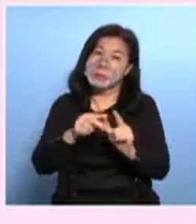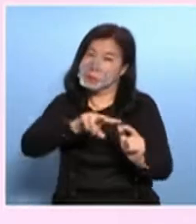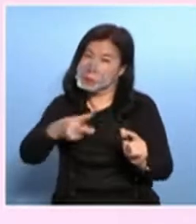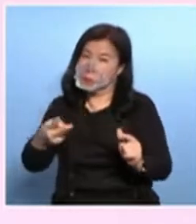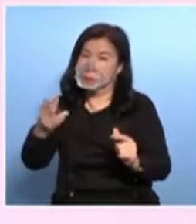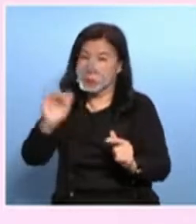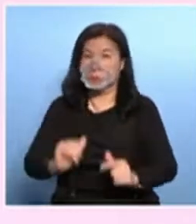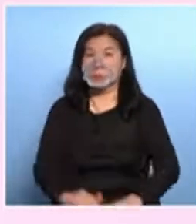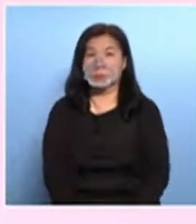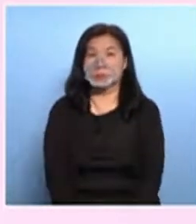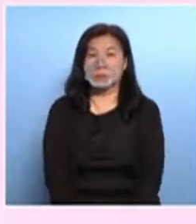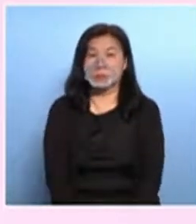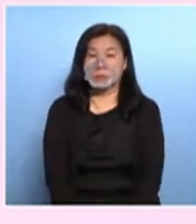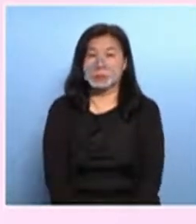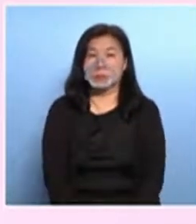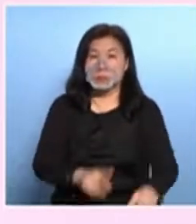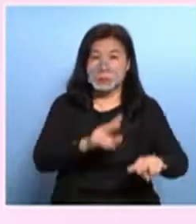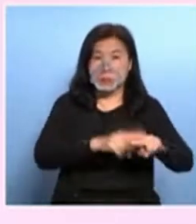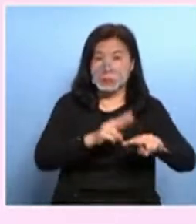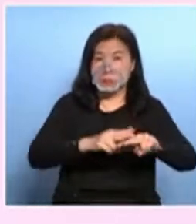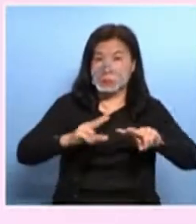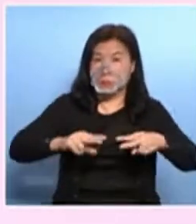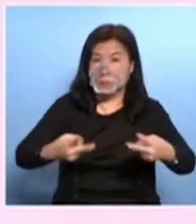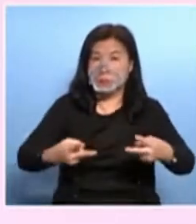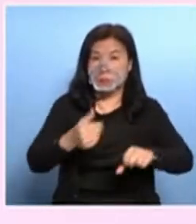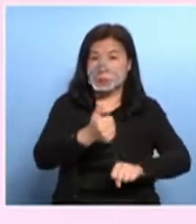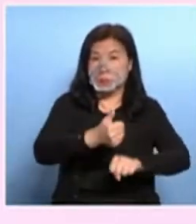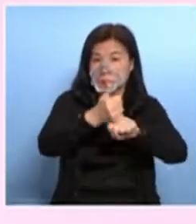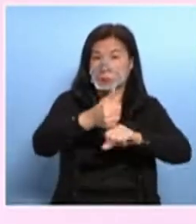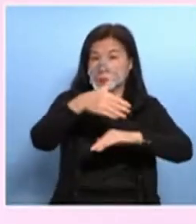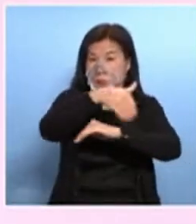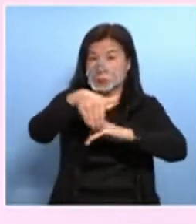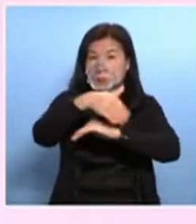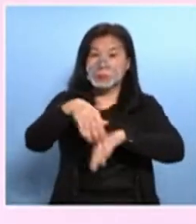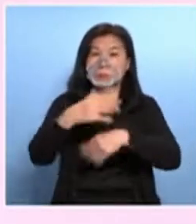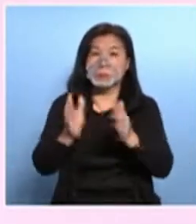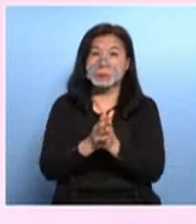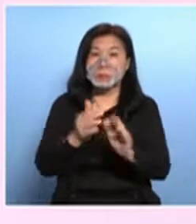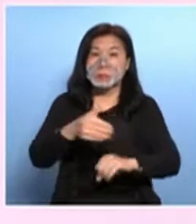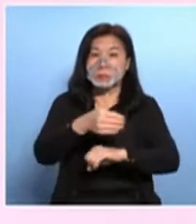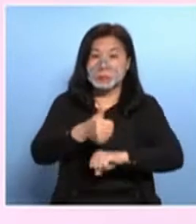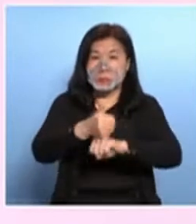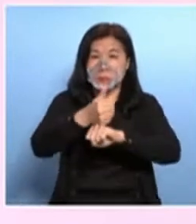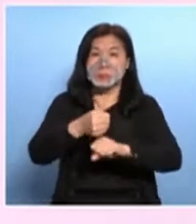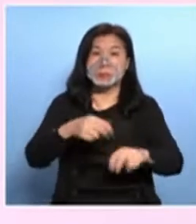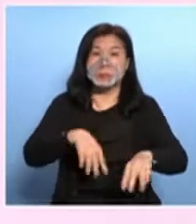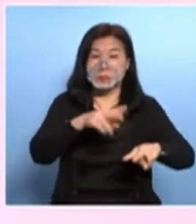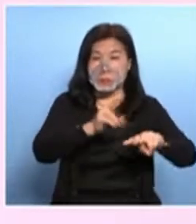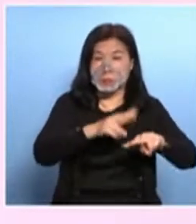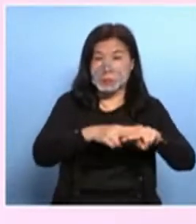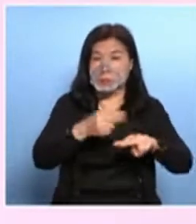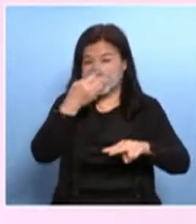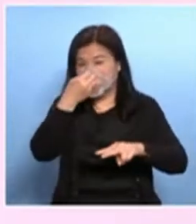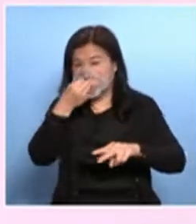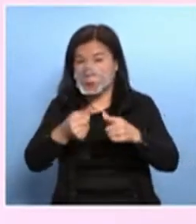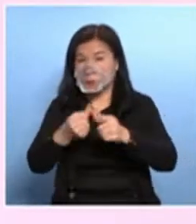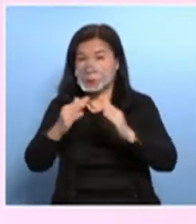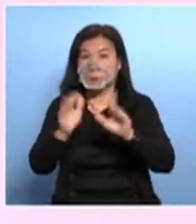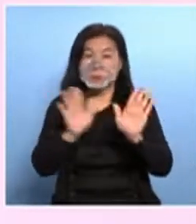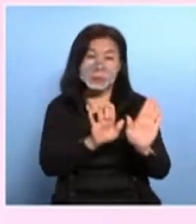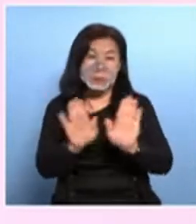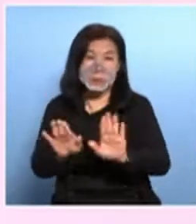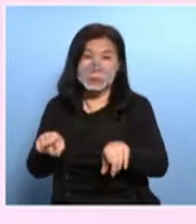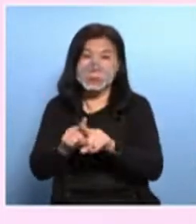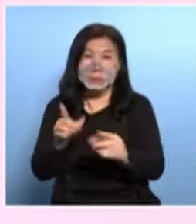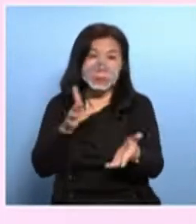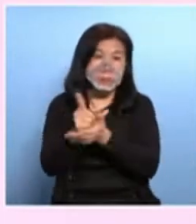repayment ability of any landlord is affected owing to a reduction in his rental income. Support scheme for pursuing development in the mainland.